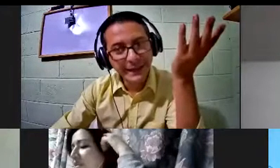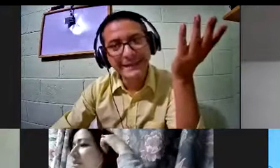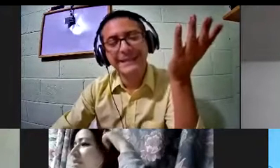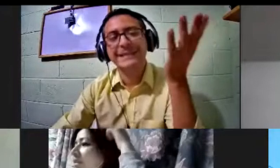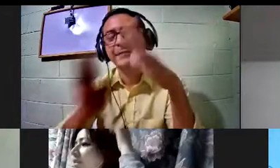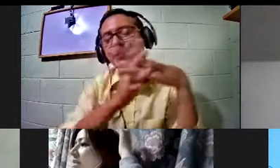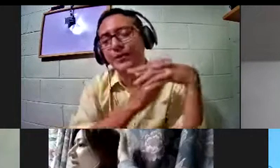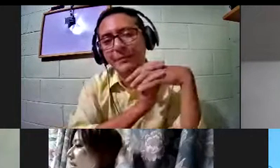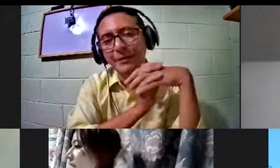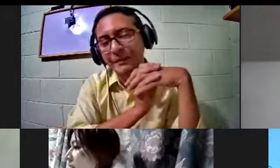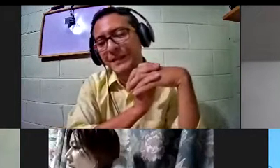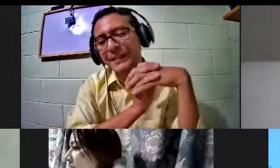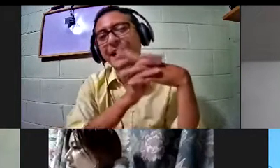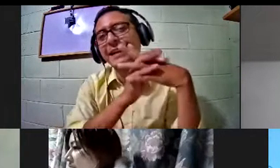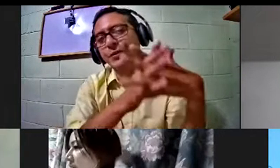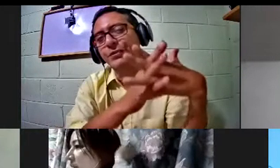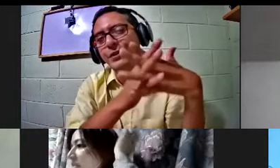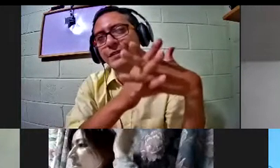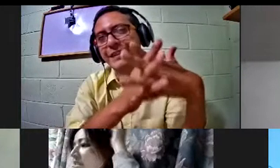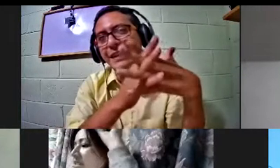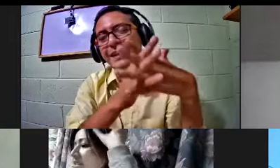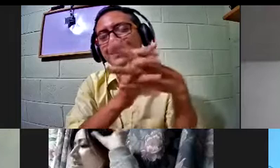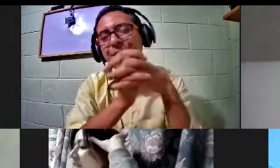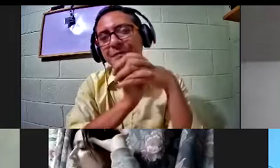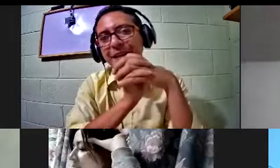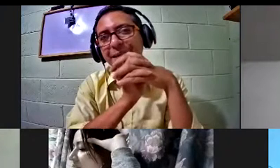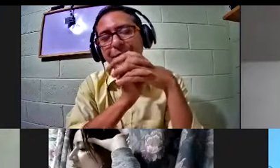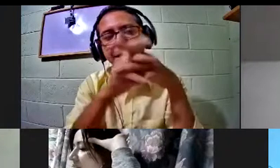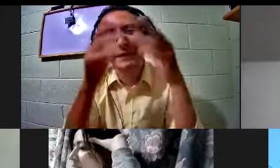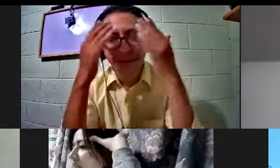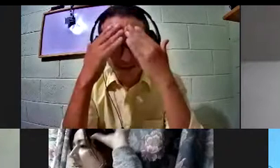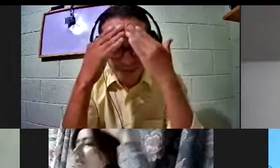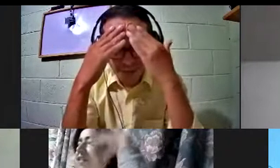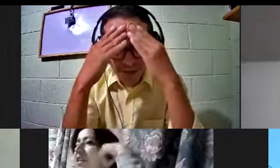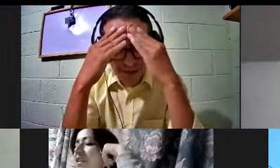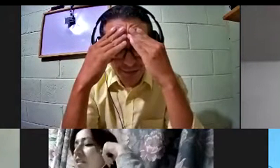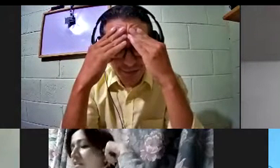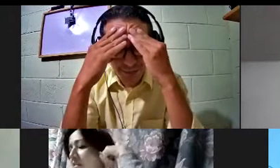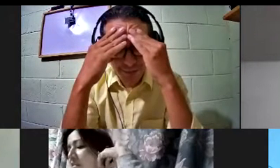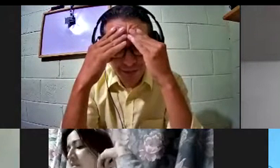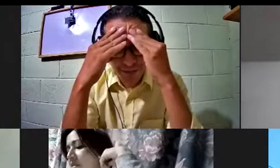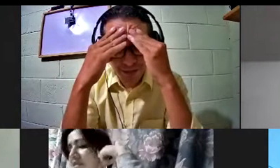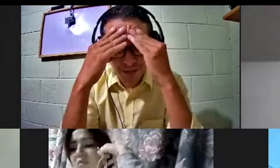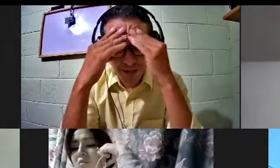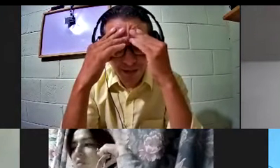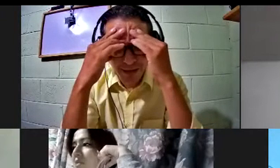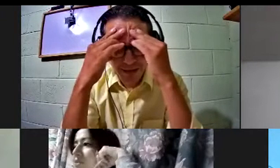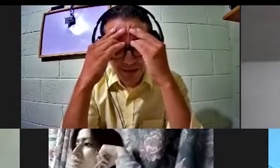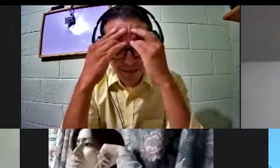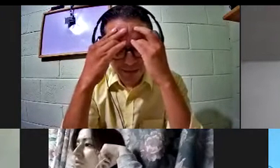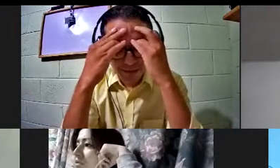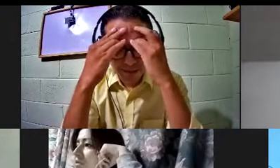The thing is this, I'm sorry, the problem is that I know the words in English to explain it, but in Spanish, I don't know if we have a word like